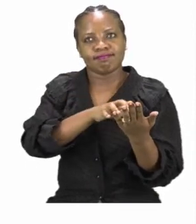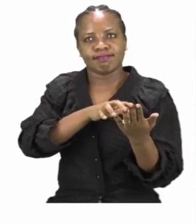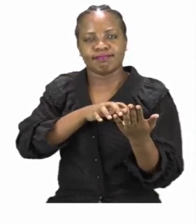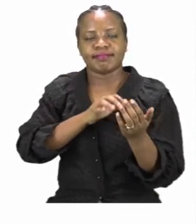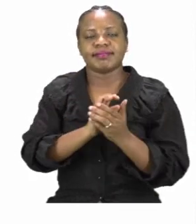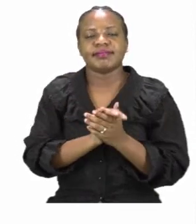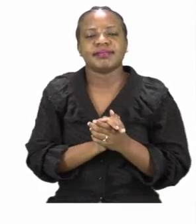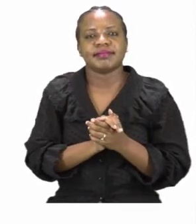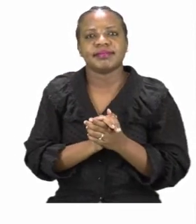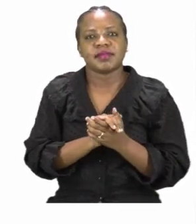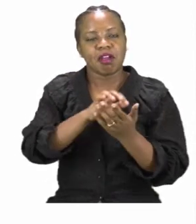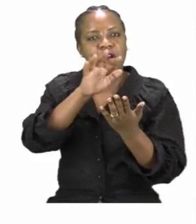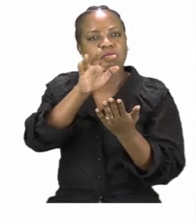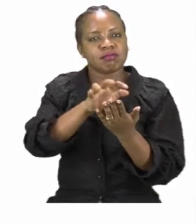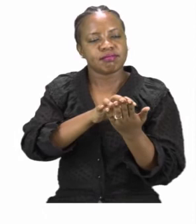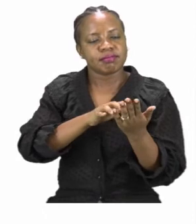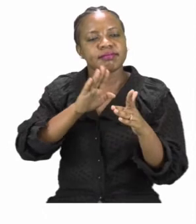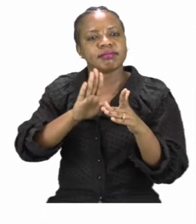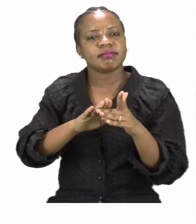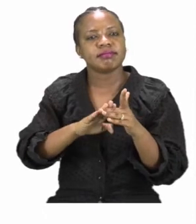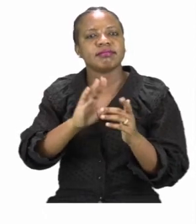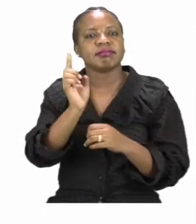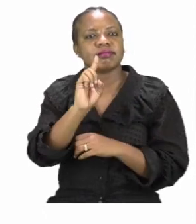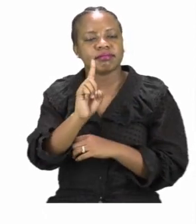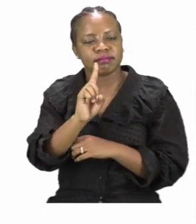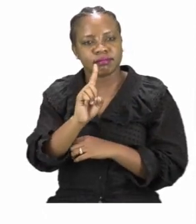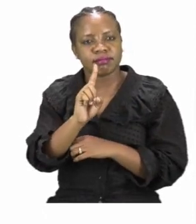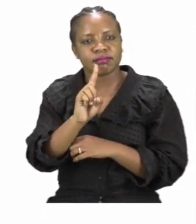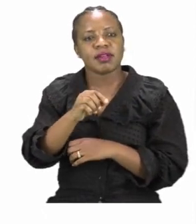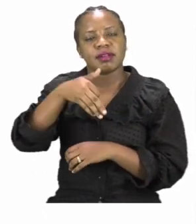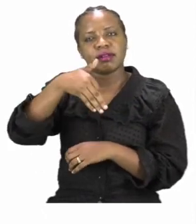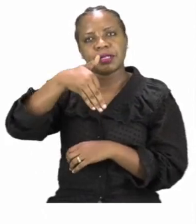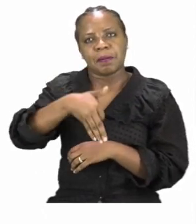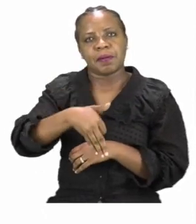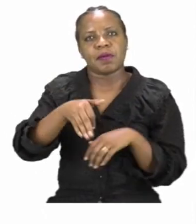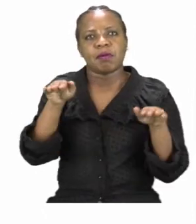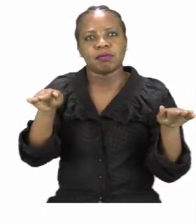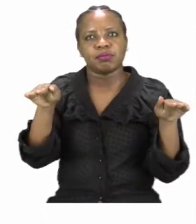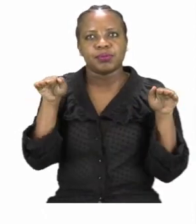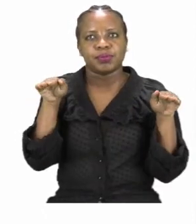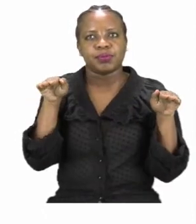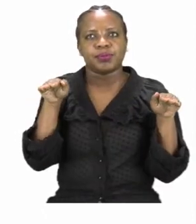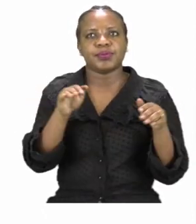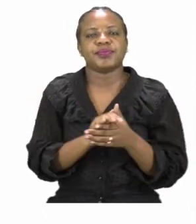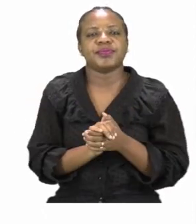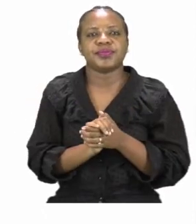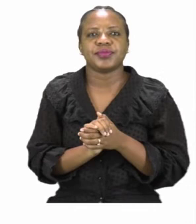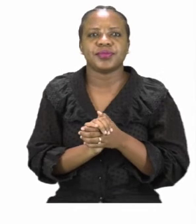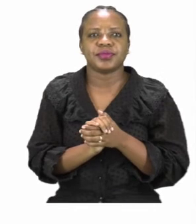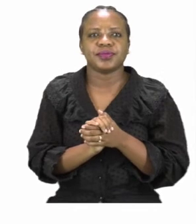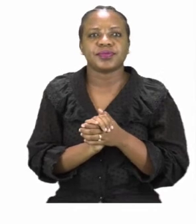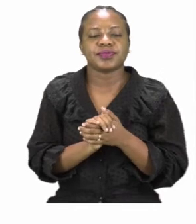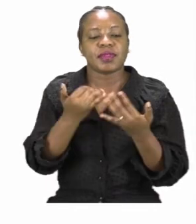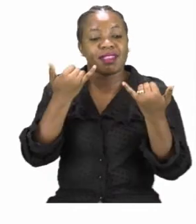all about the coat of arms for Namibia. So what we are going to do is read our